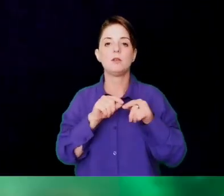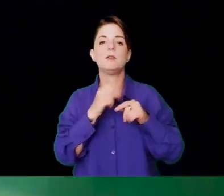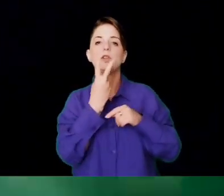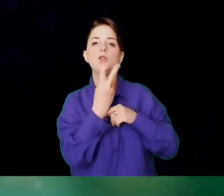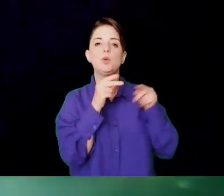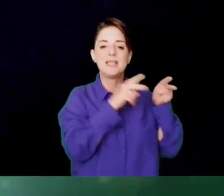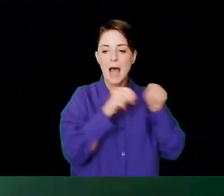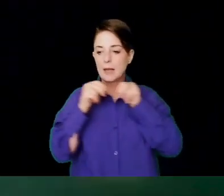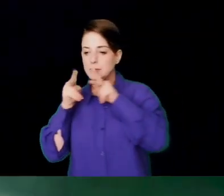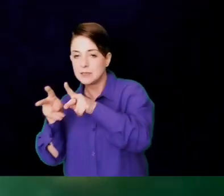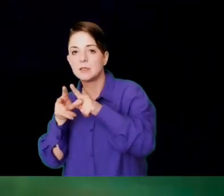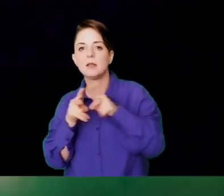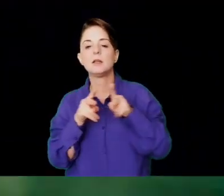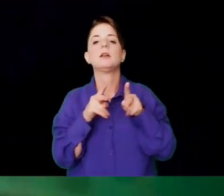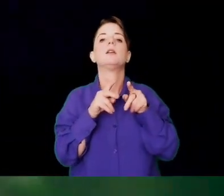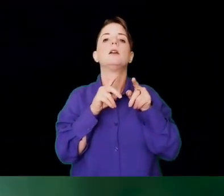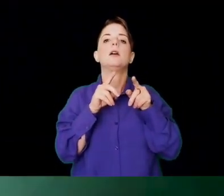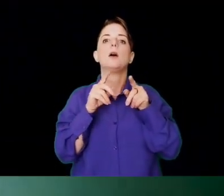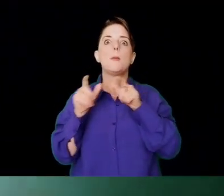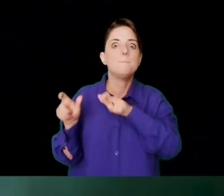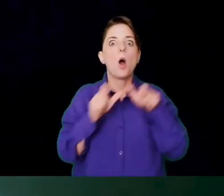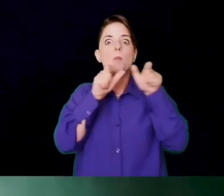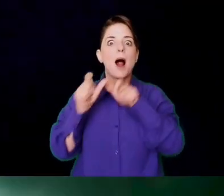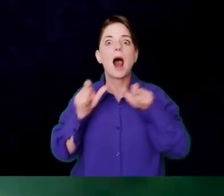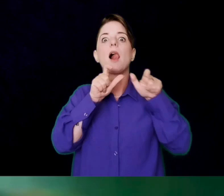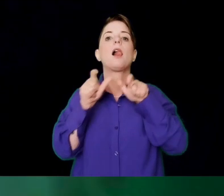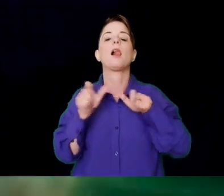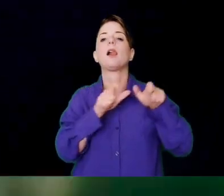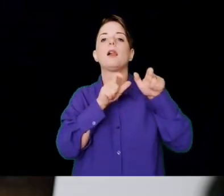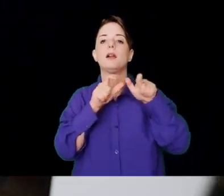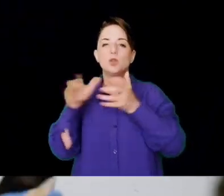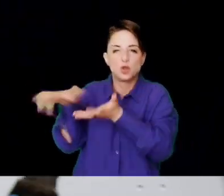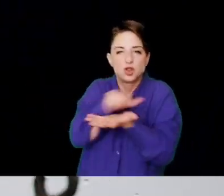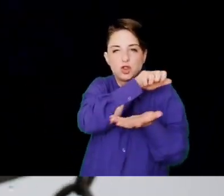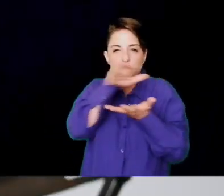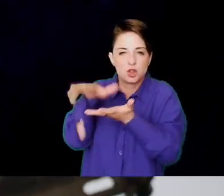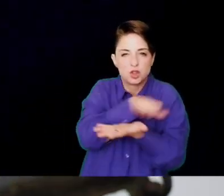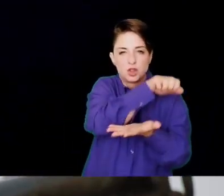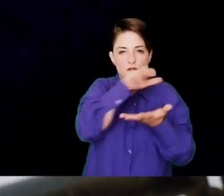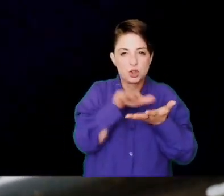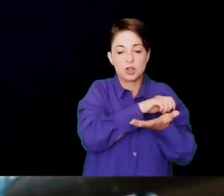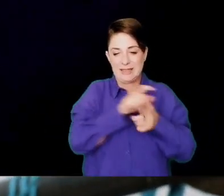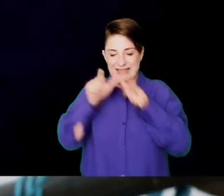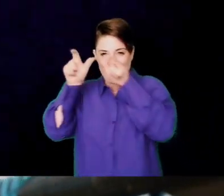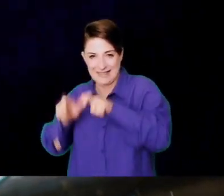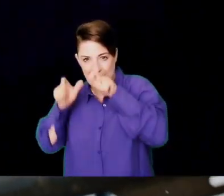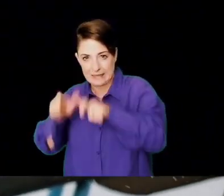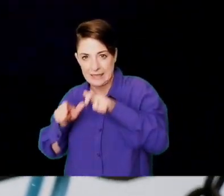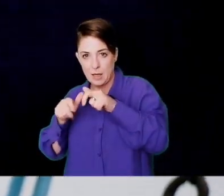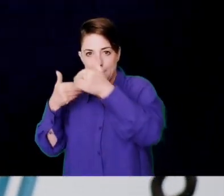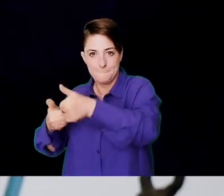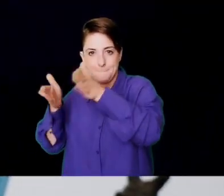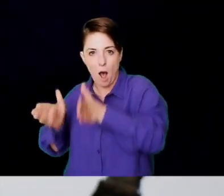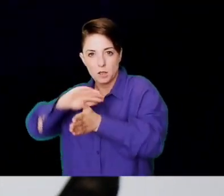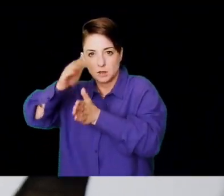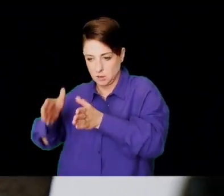different types of fishing gear brought the mobile trawlers and dredgers into conflict with the static potters and netters. We'd go